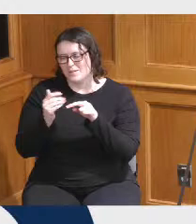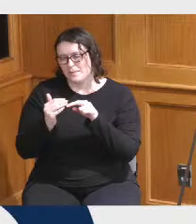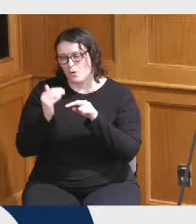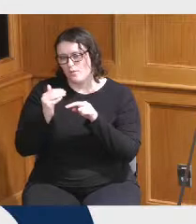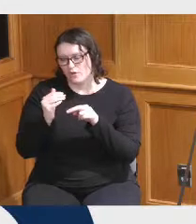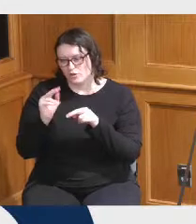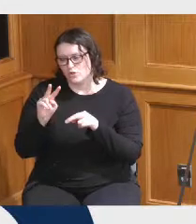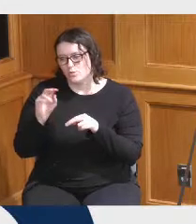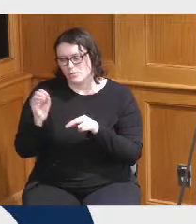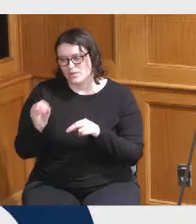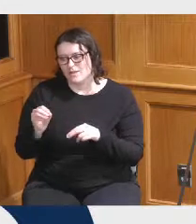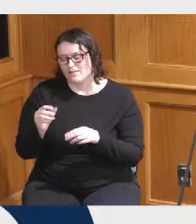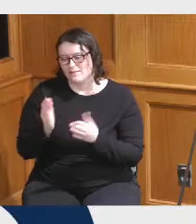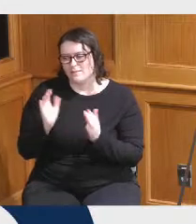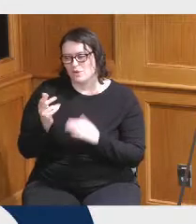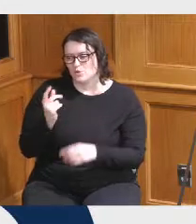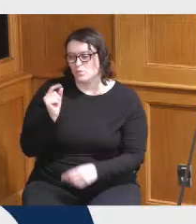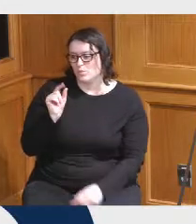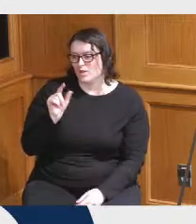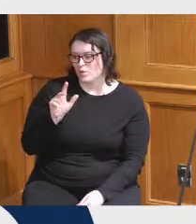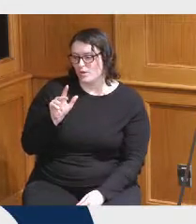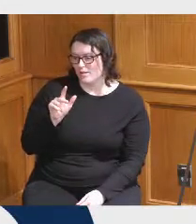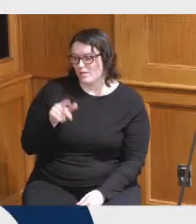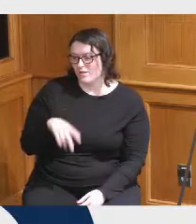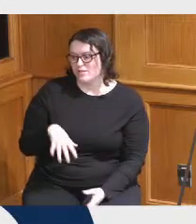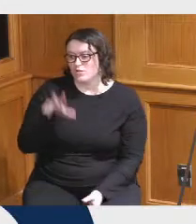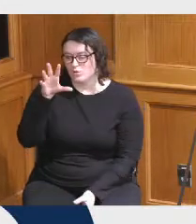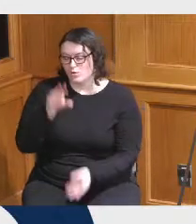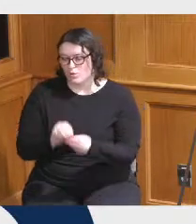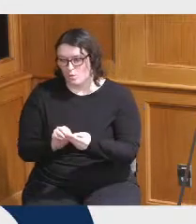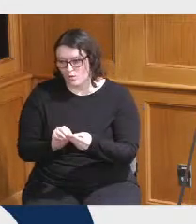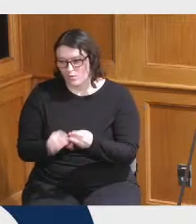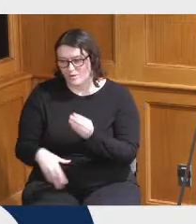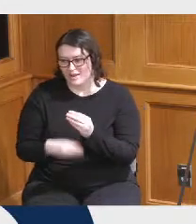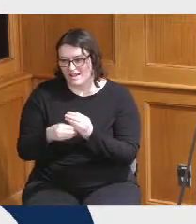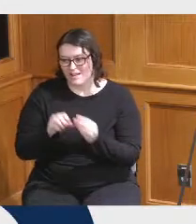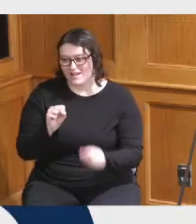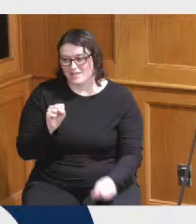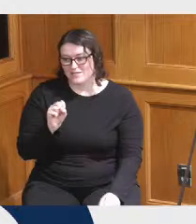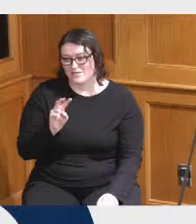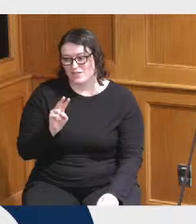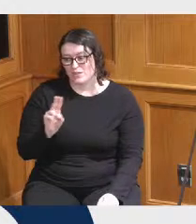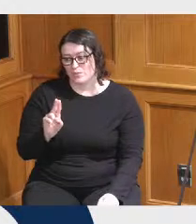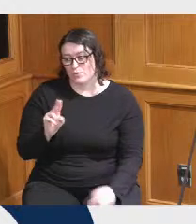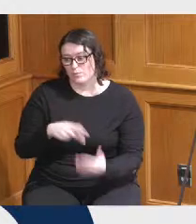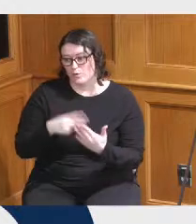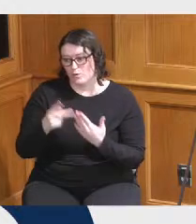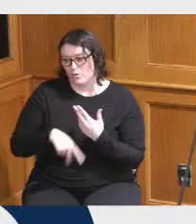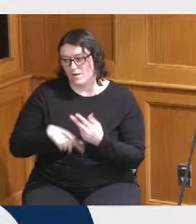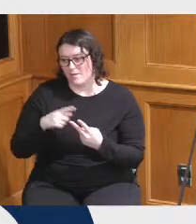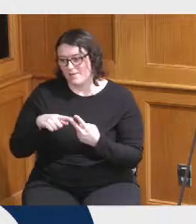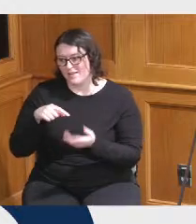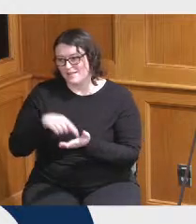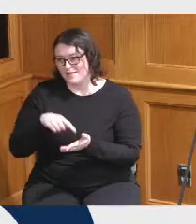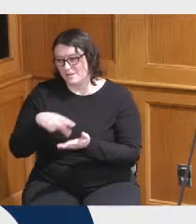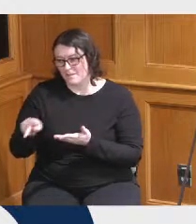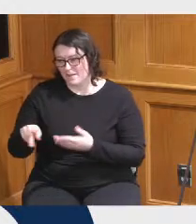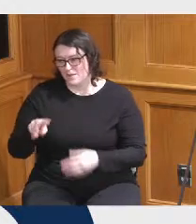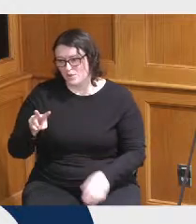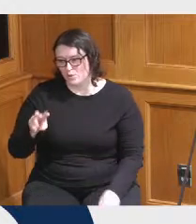2023. The grand total when we add in the SBU program and the debt payment is